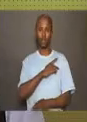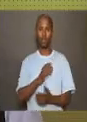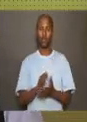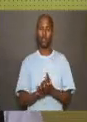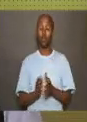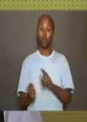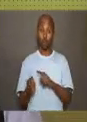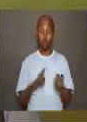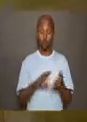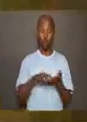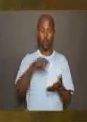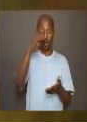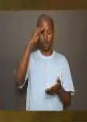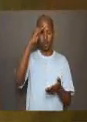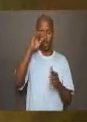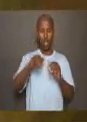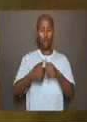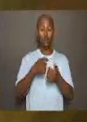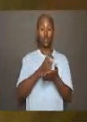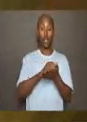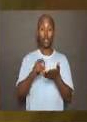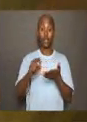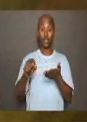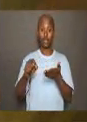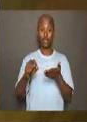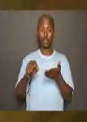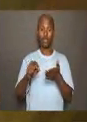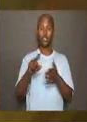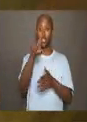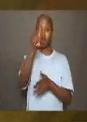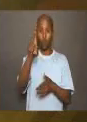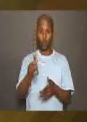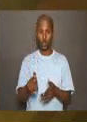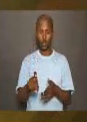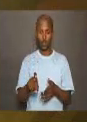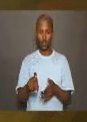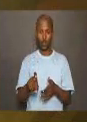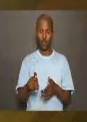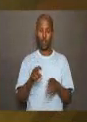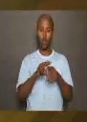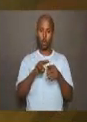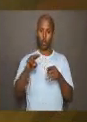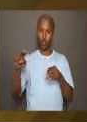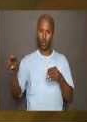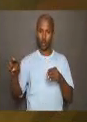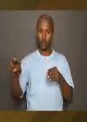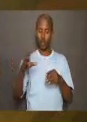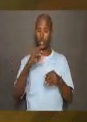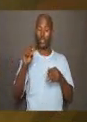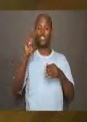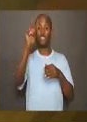relating properties. We also learned how to write the standard equation